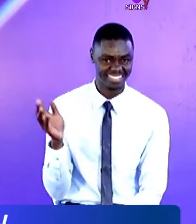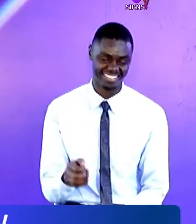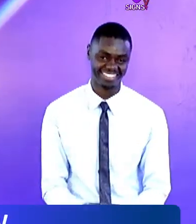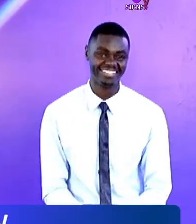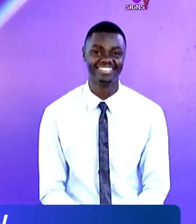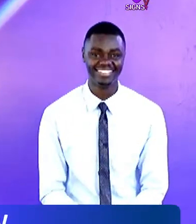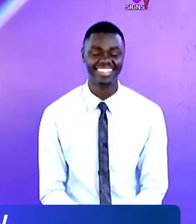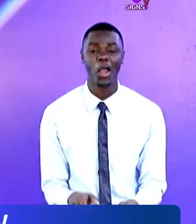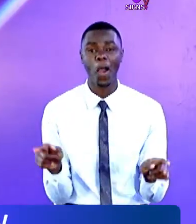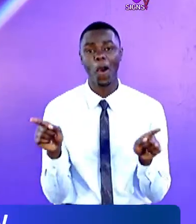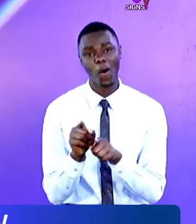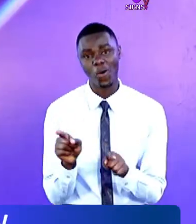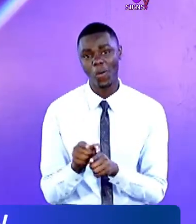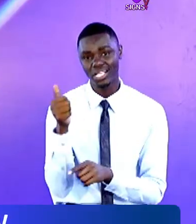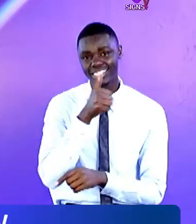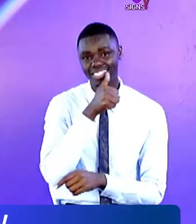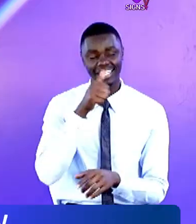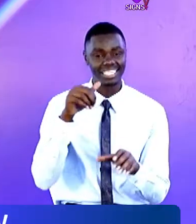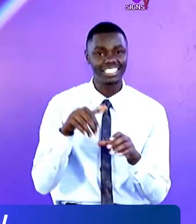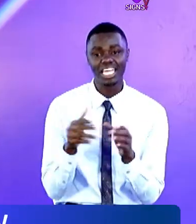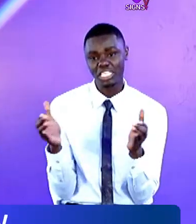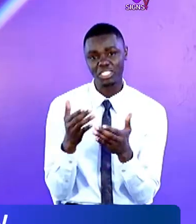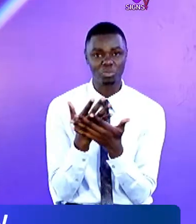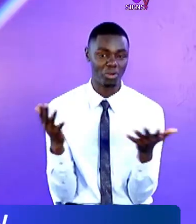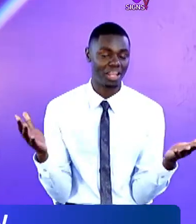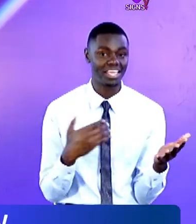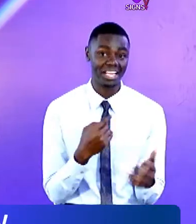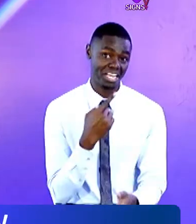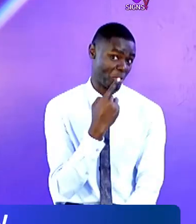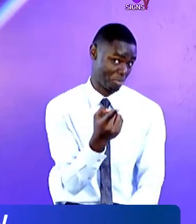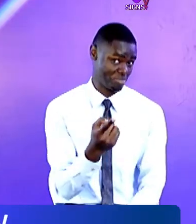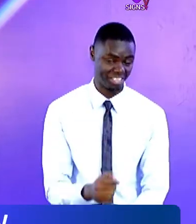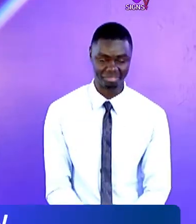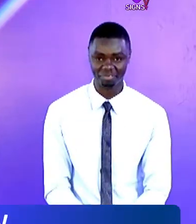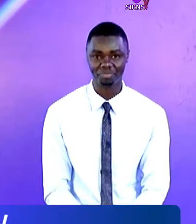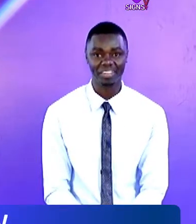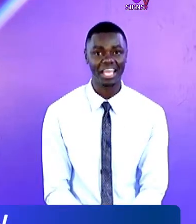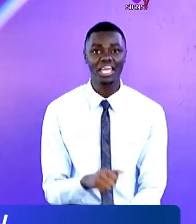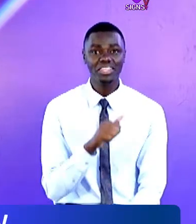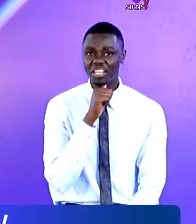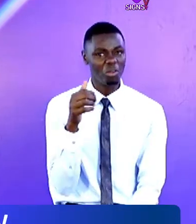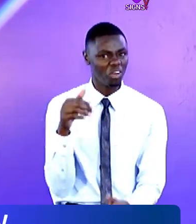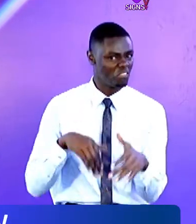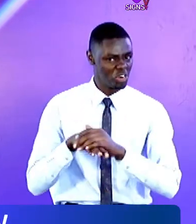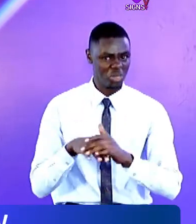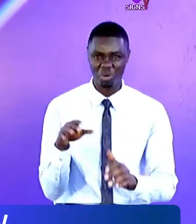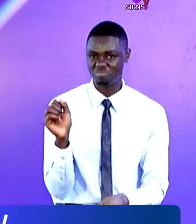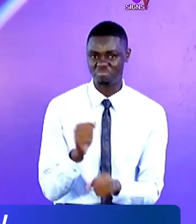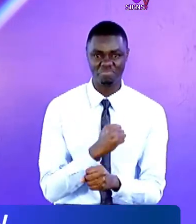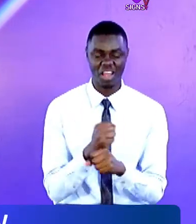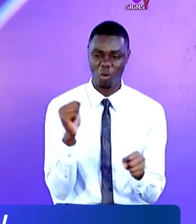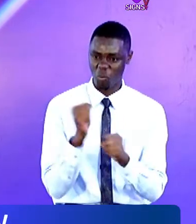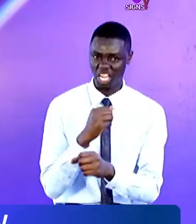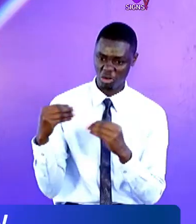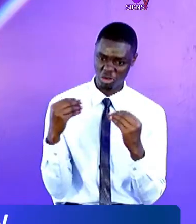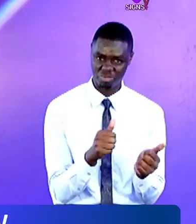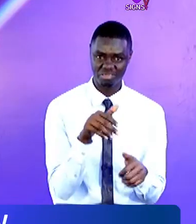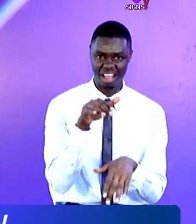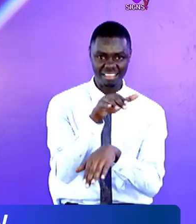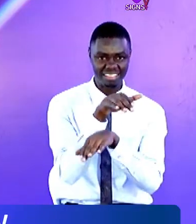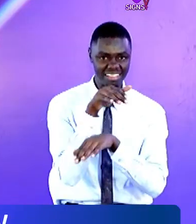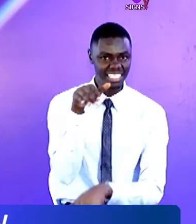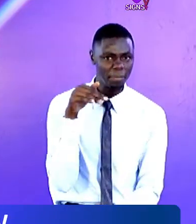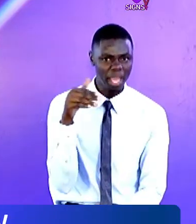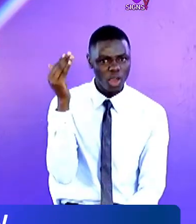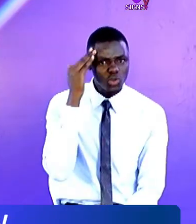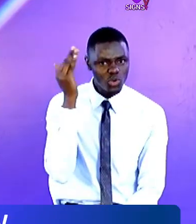There is always secrets in smaller things, my brother. I'm telling you, but not on this one. This one, no. We cannot beat Zambia. Do you know